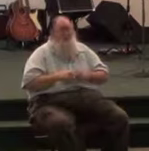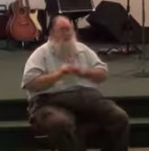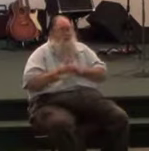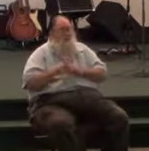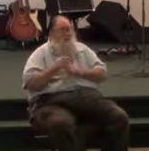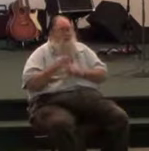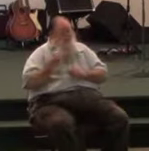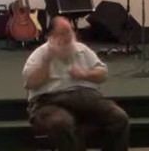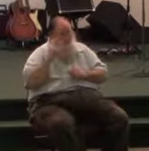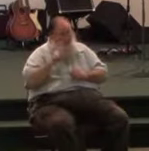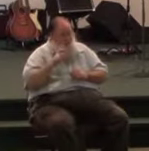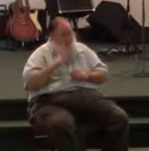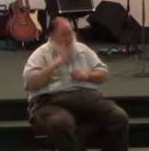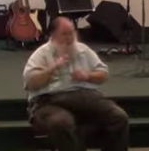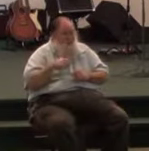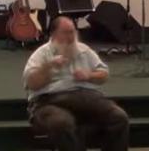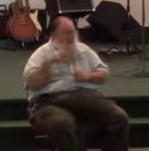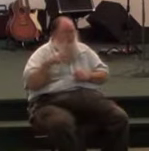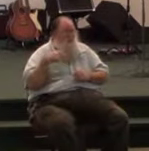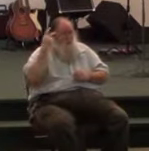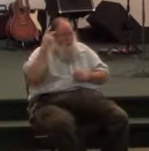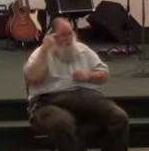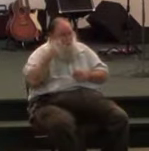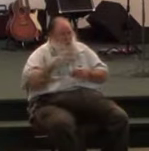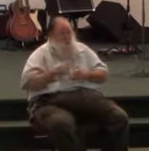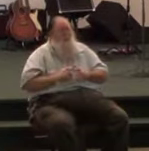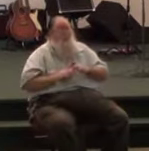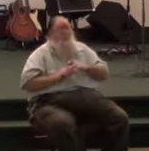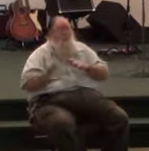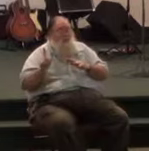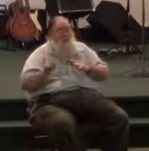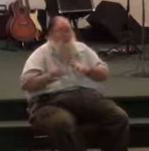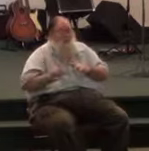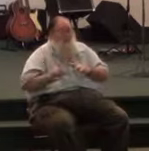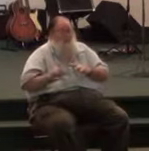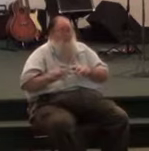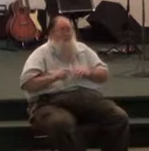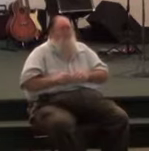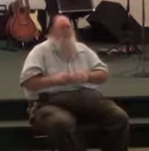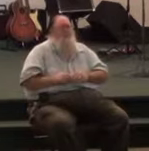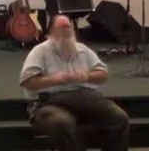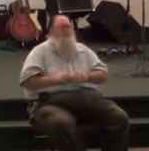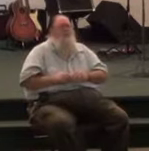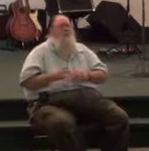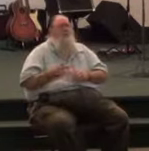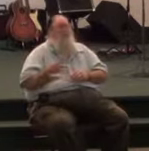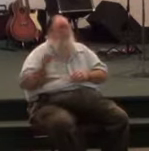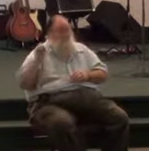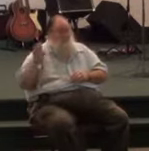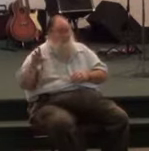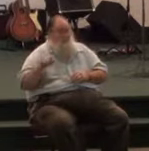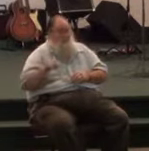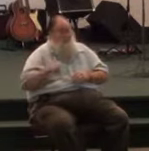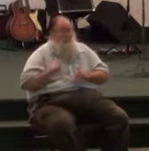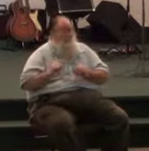sent him to Tarsus. And I'm thinking, Lord, don't take me away from Kinderville. I want to stay right here.